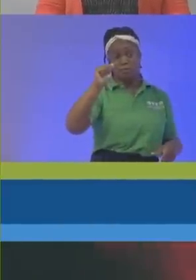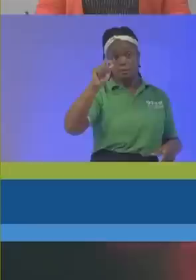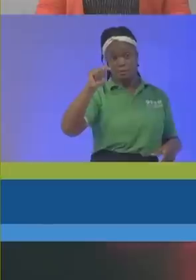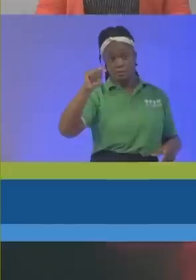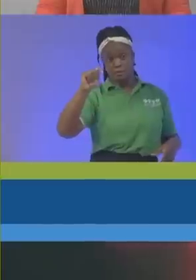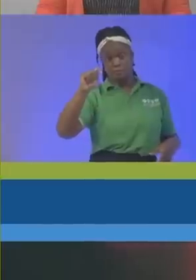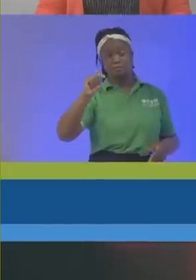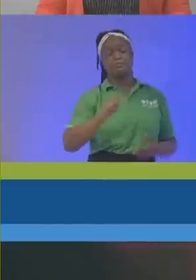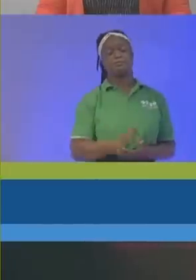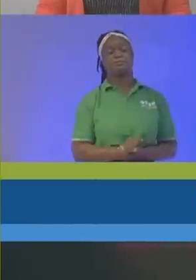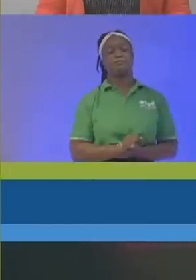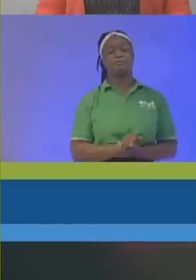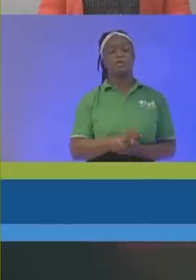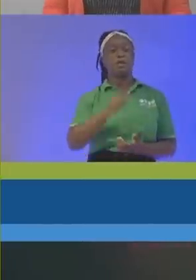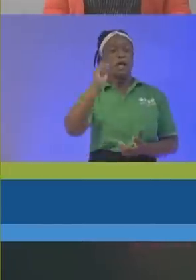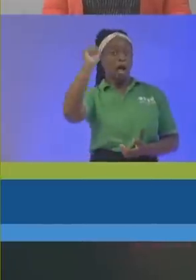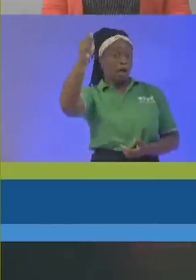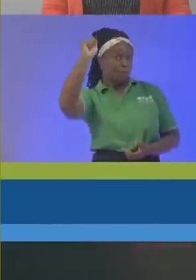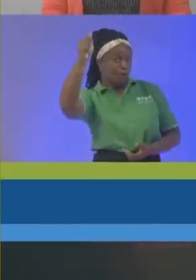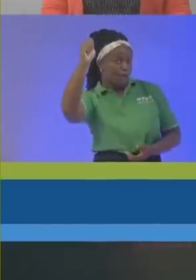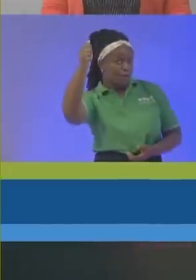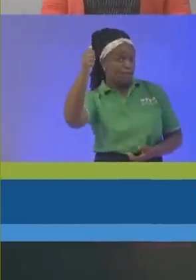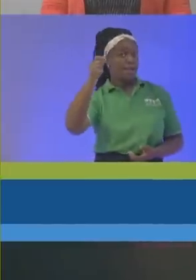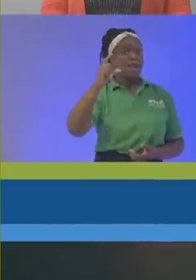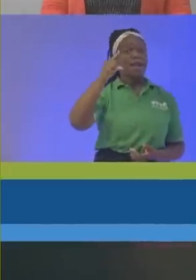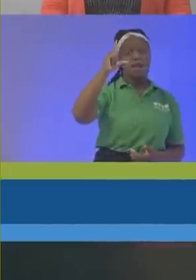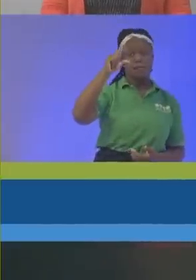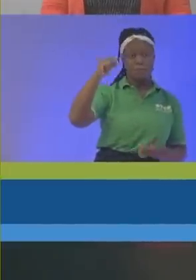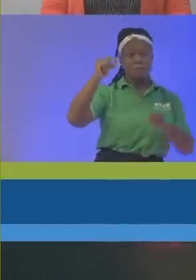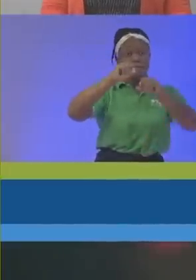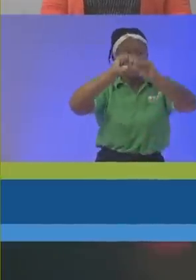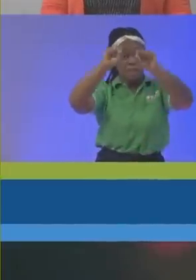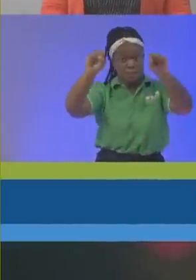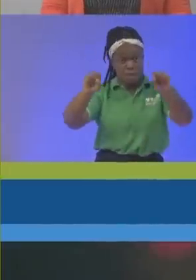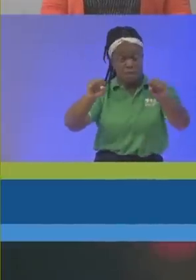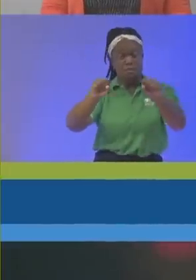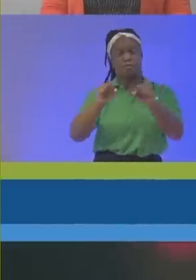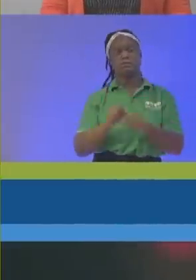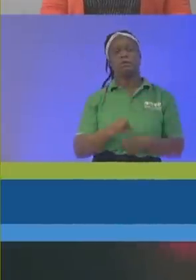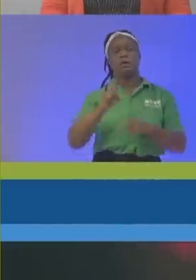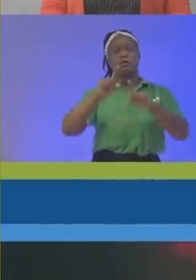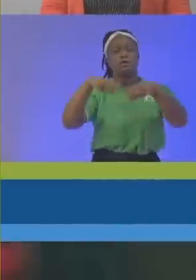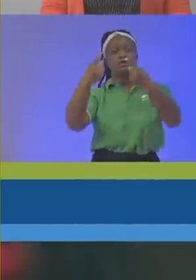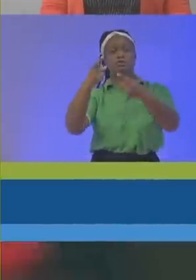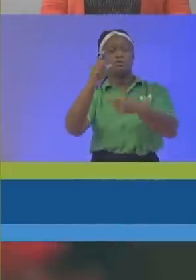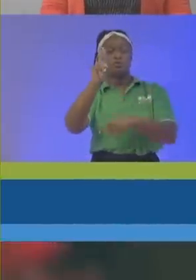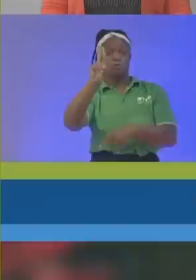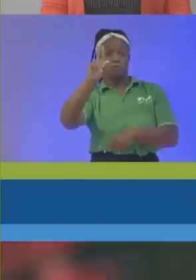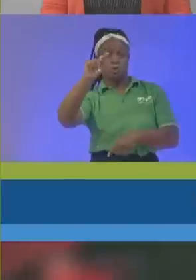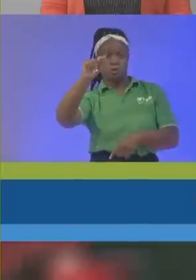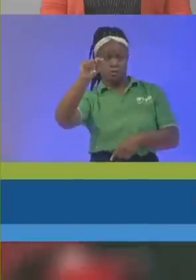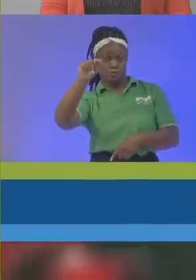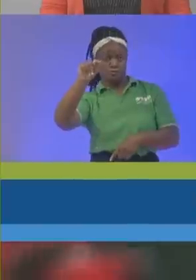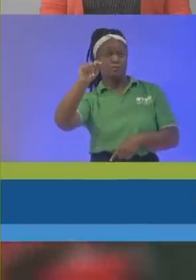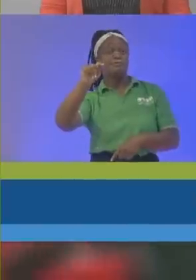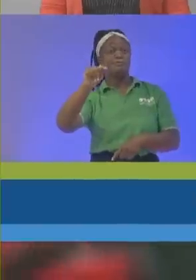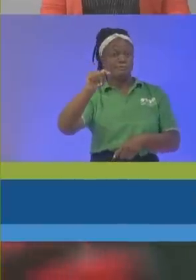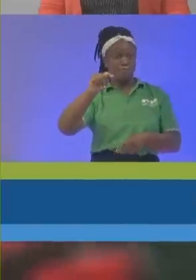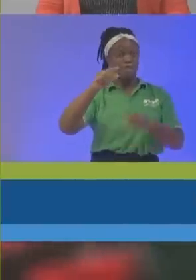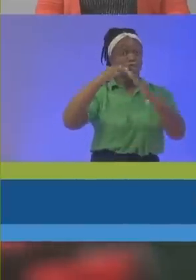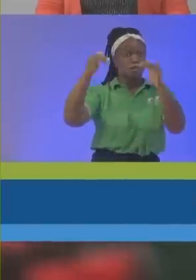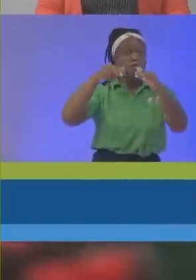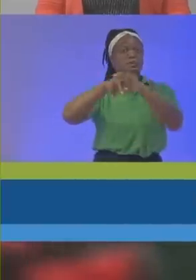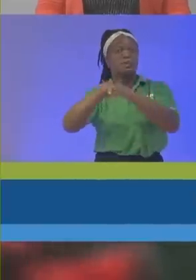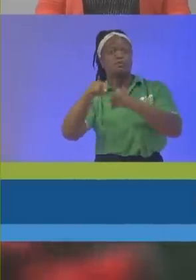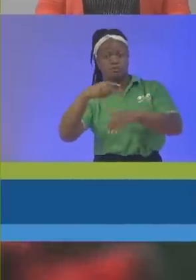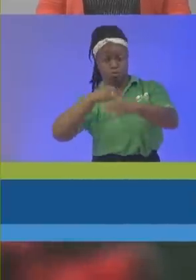and drive-through. You can go to UTT campus in Chaguanas. Of course, we did